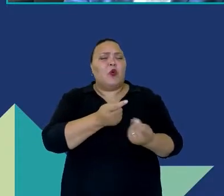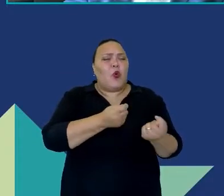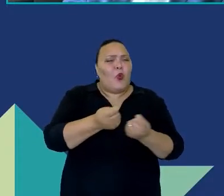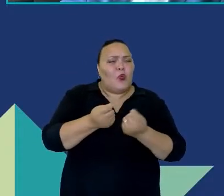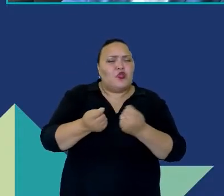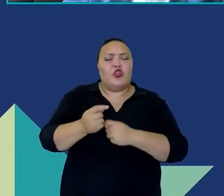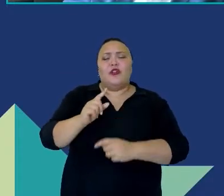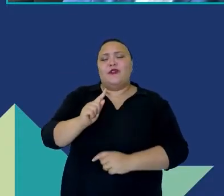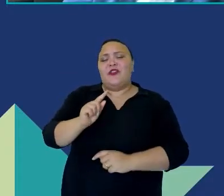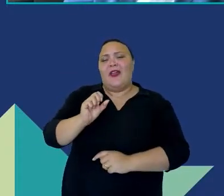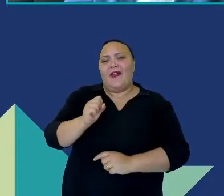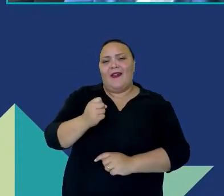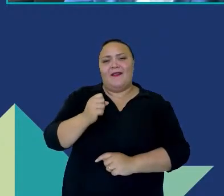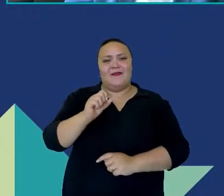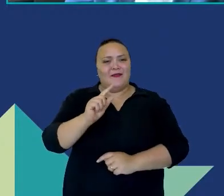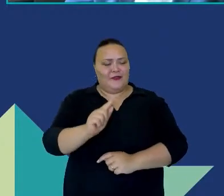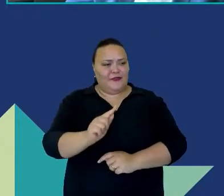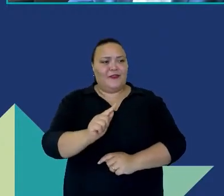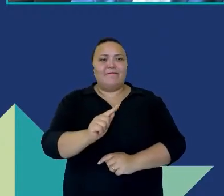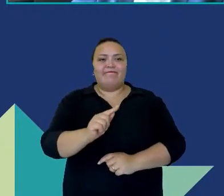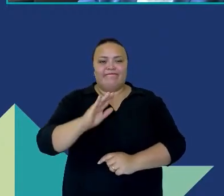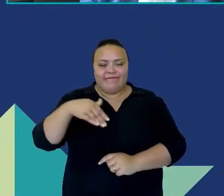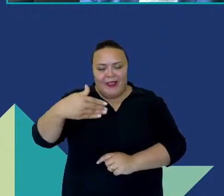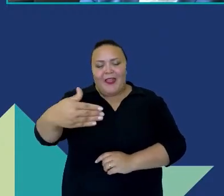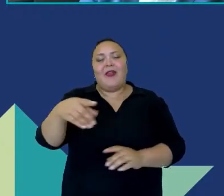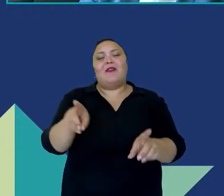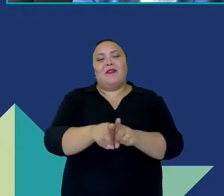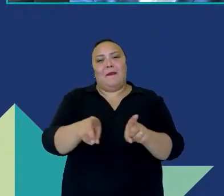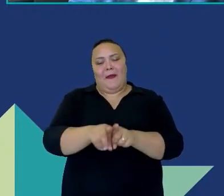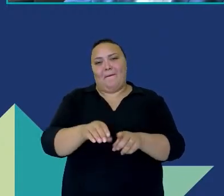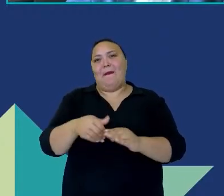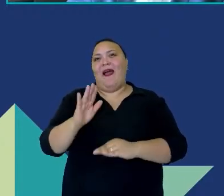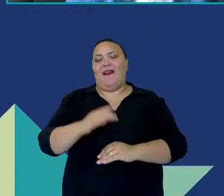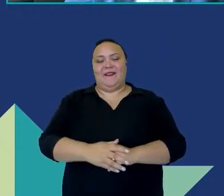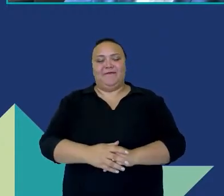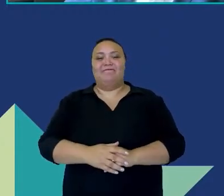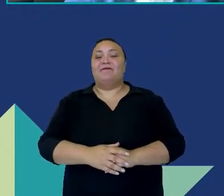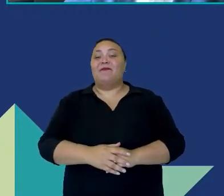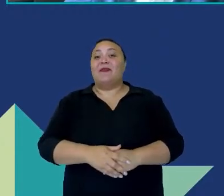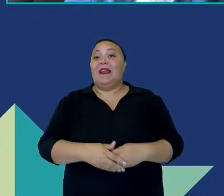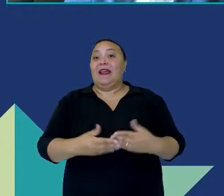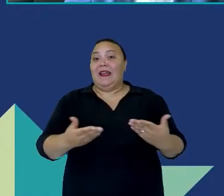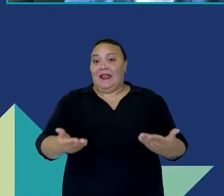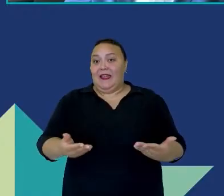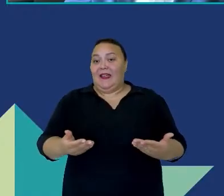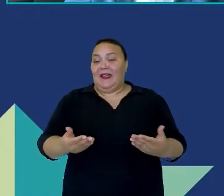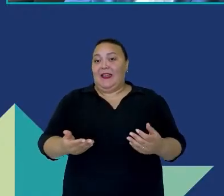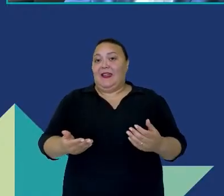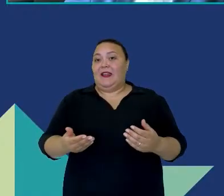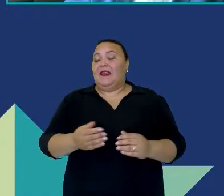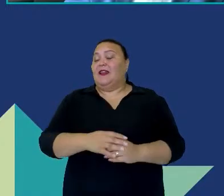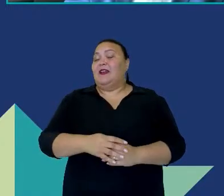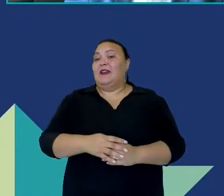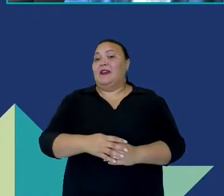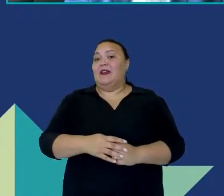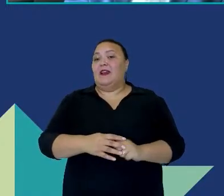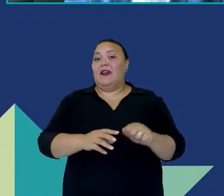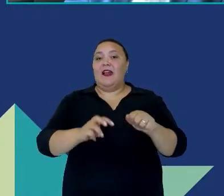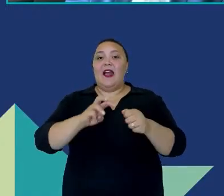Anglo-American water balance, this was an example where what they did